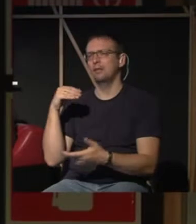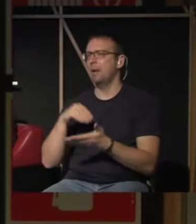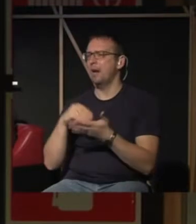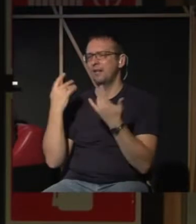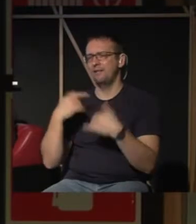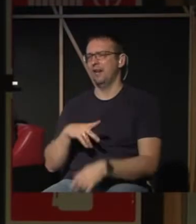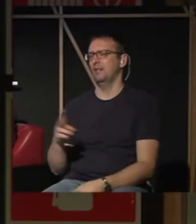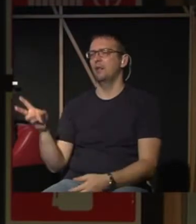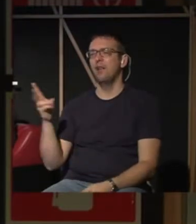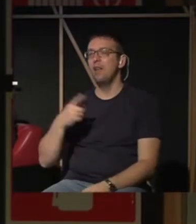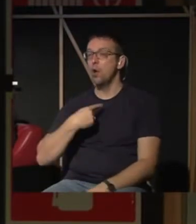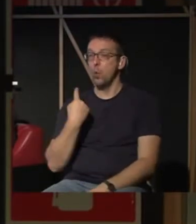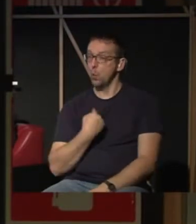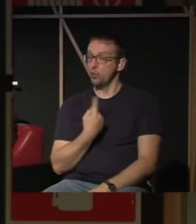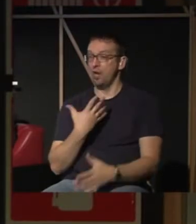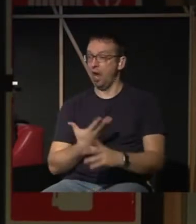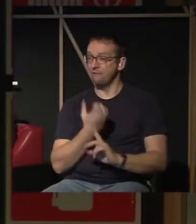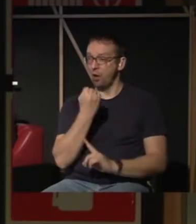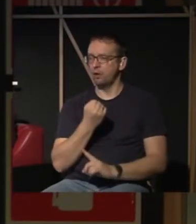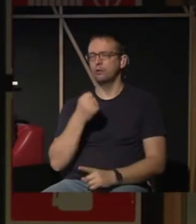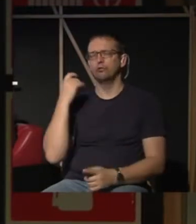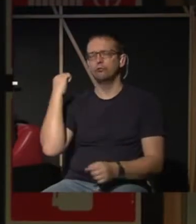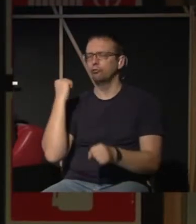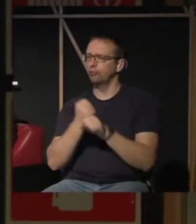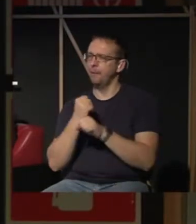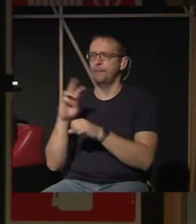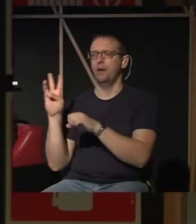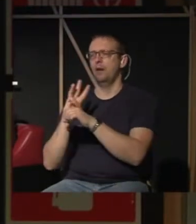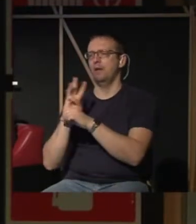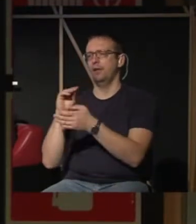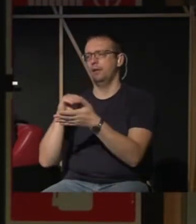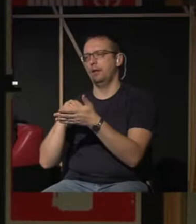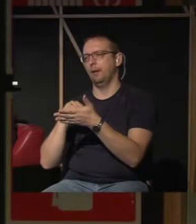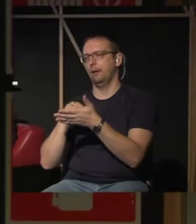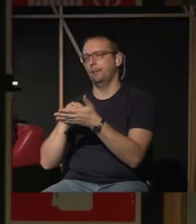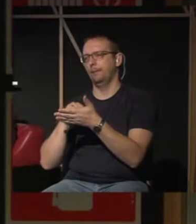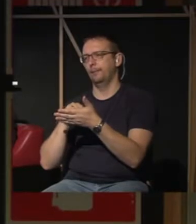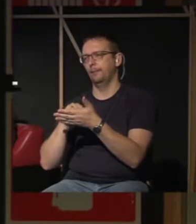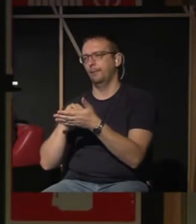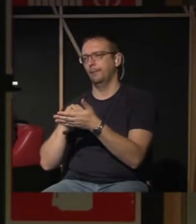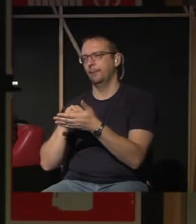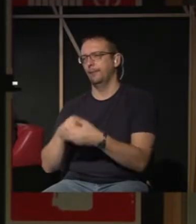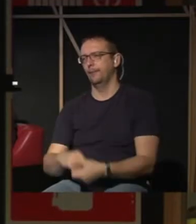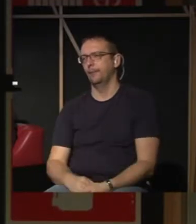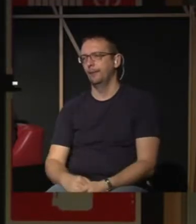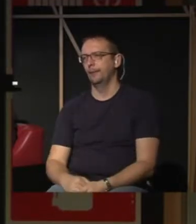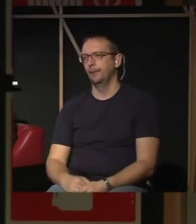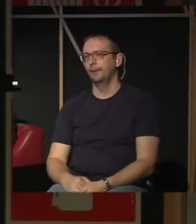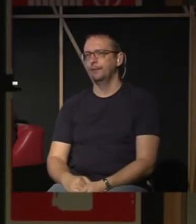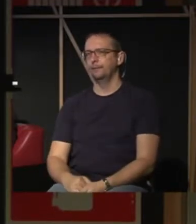due part due to CAFE and all of the support that they have provided us. They have been there from the requirements all the way